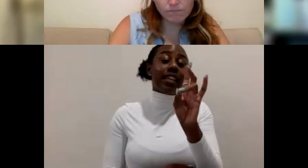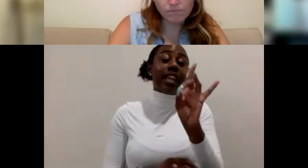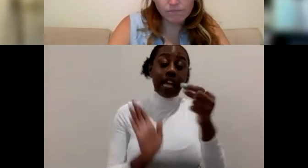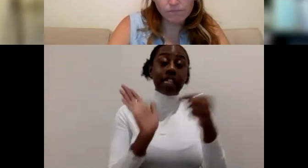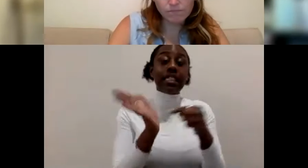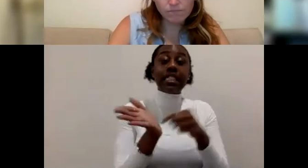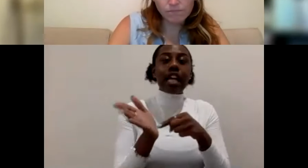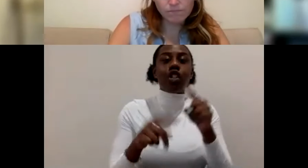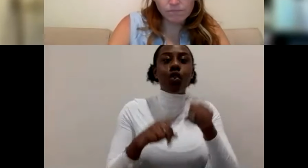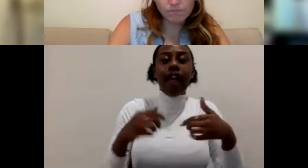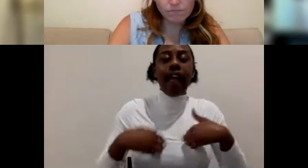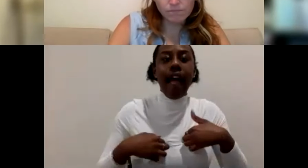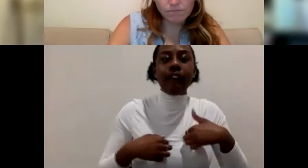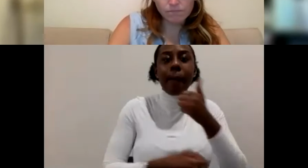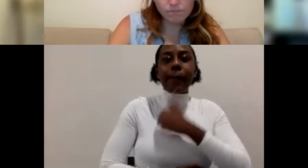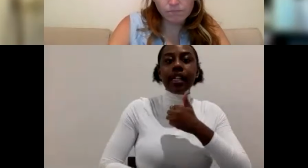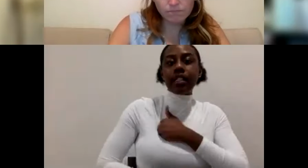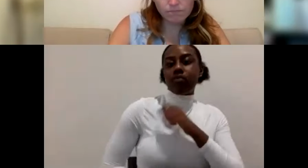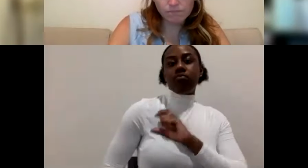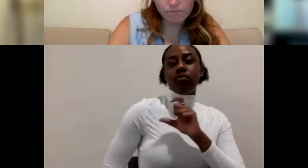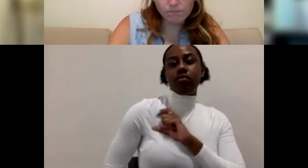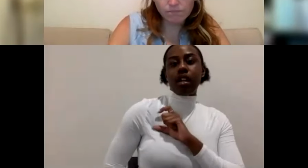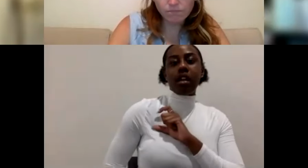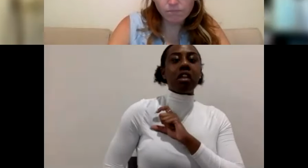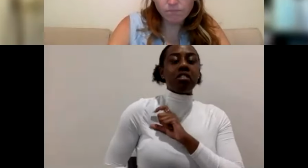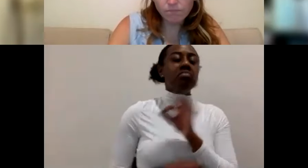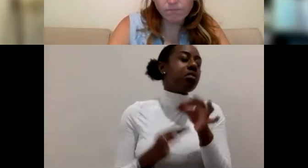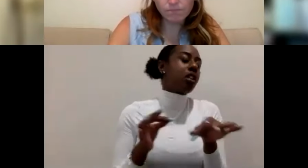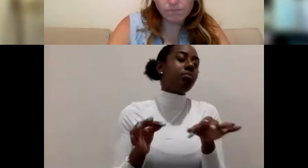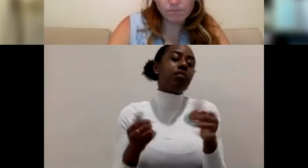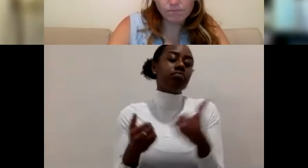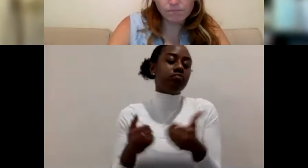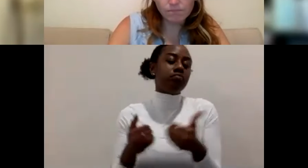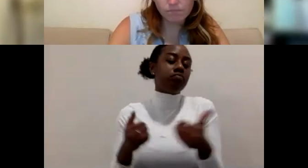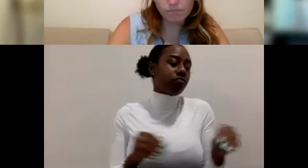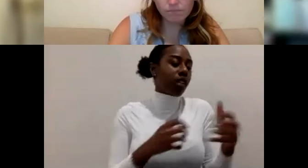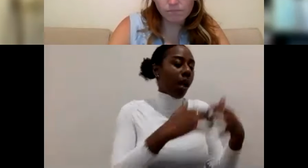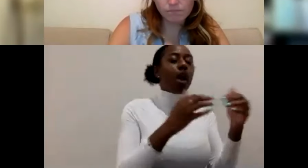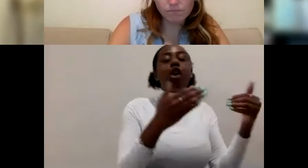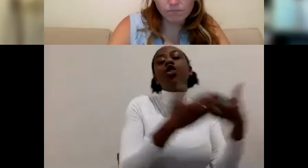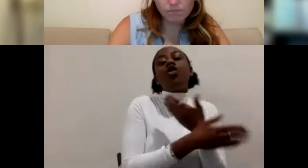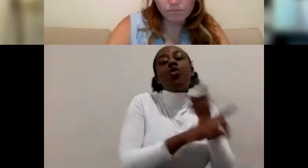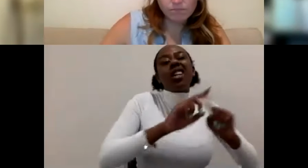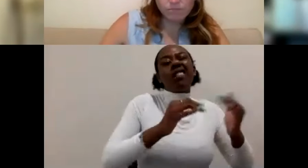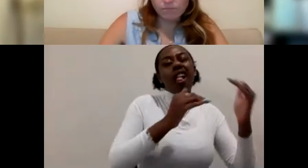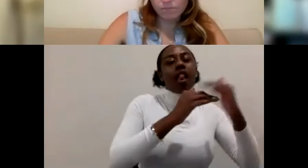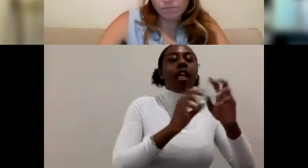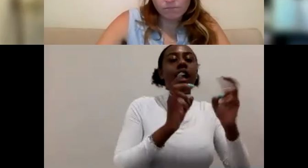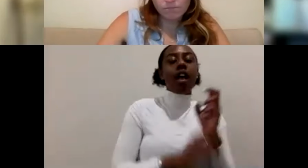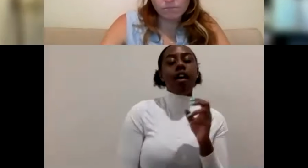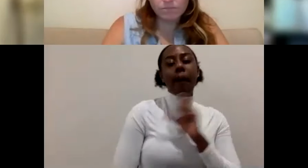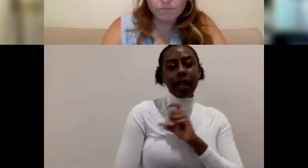doing law enforcement. They just created like a second layer of policing that is allowed to